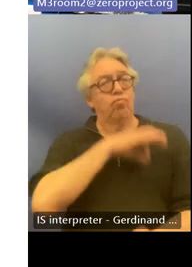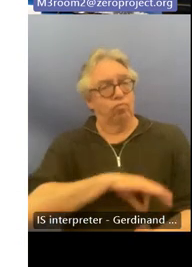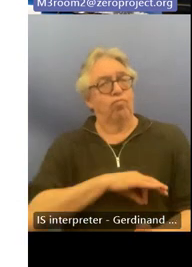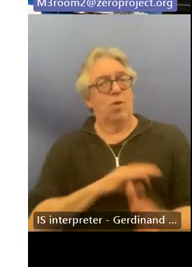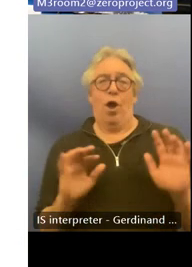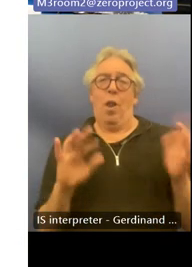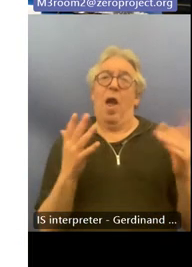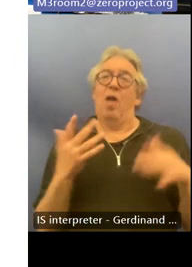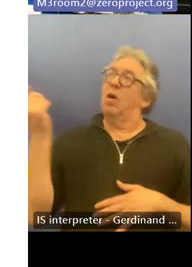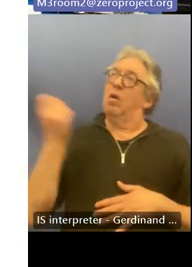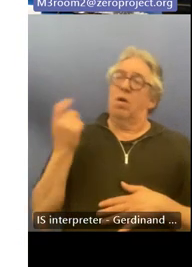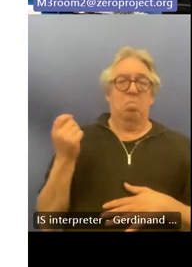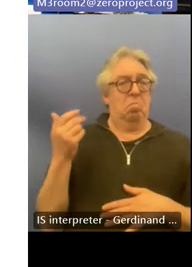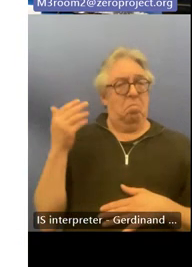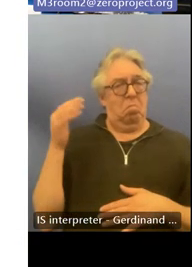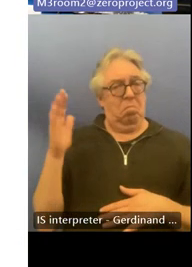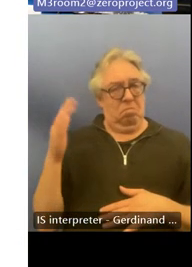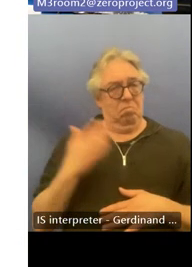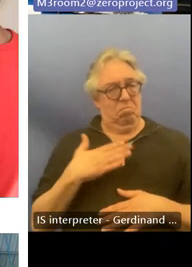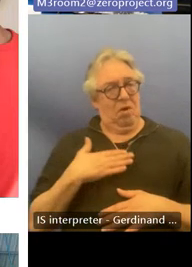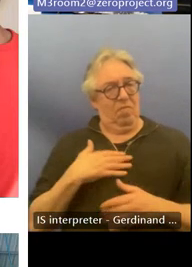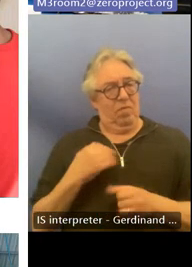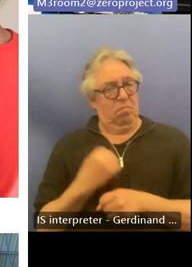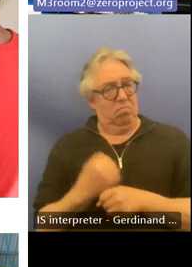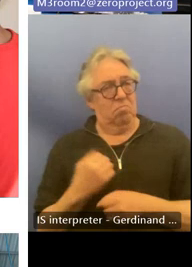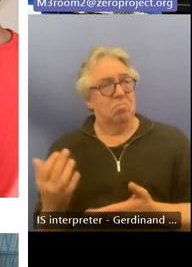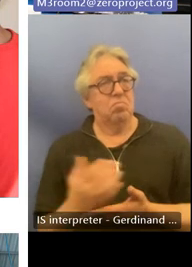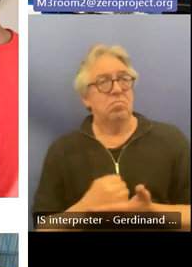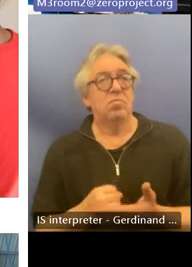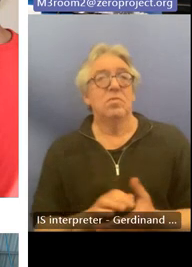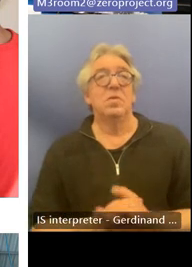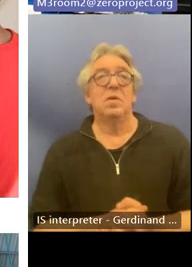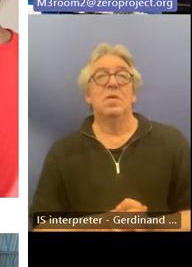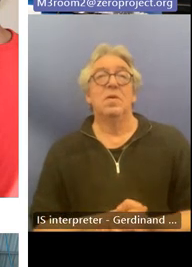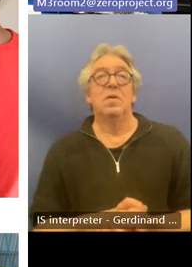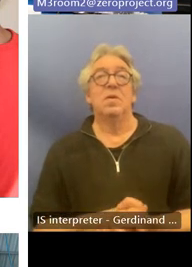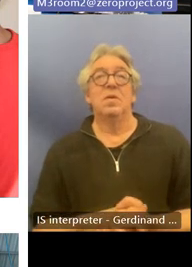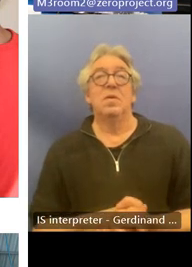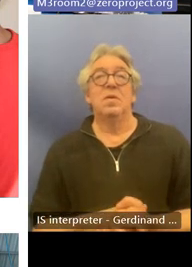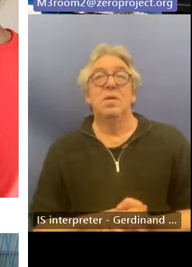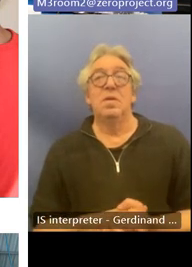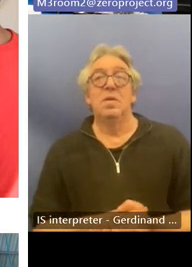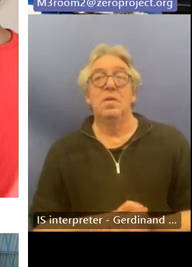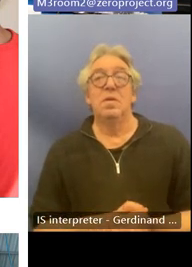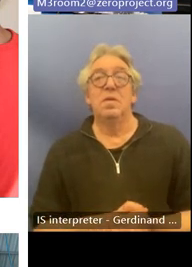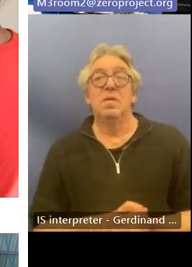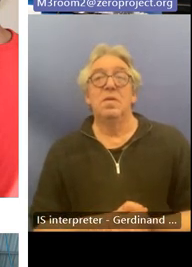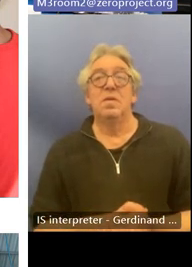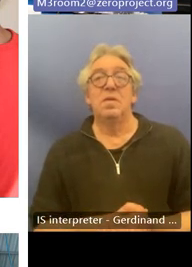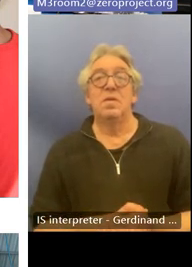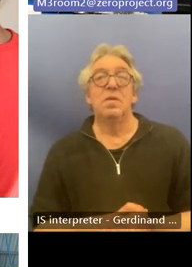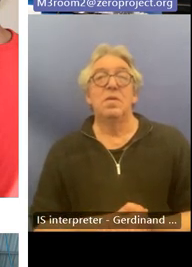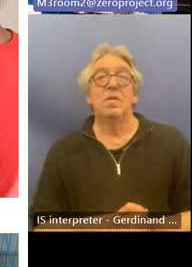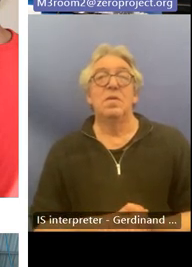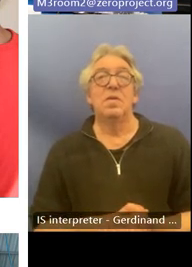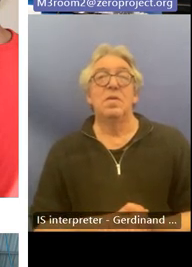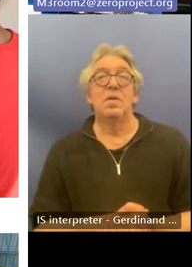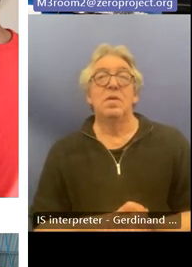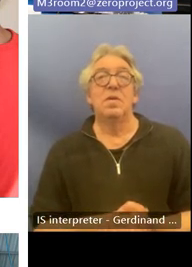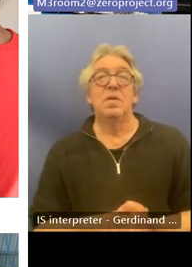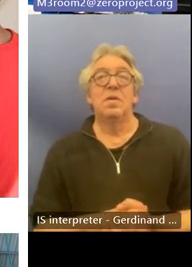for plastic management and plastic impact of plastic. And we also collect